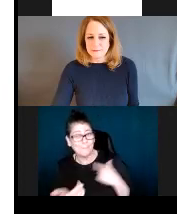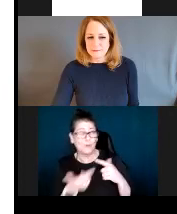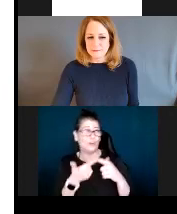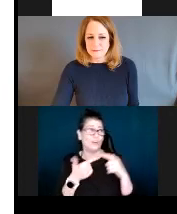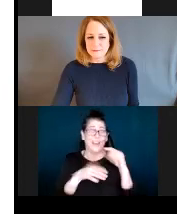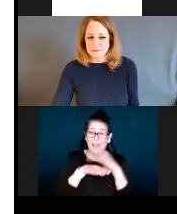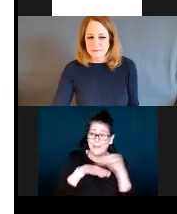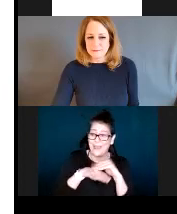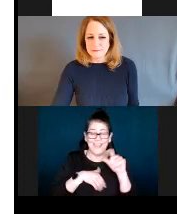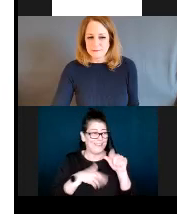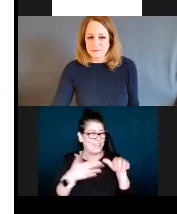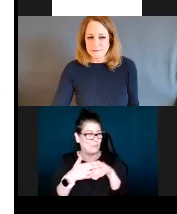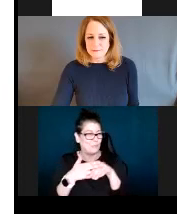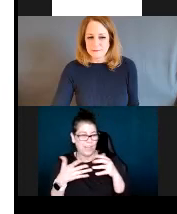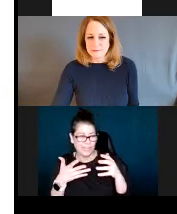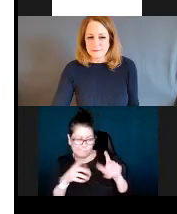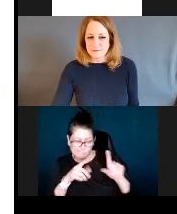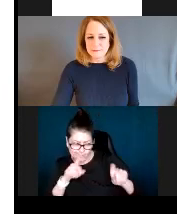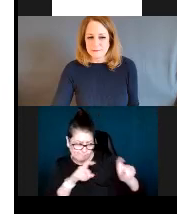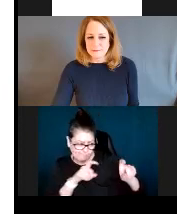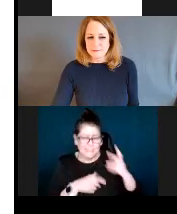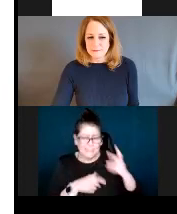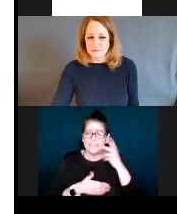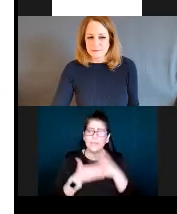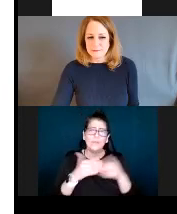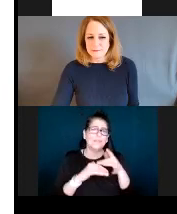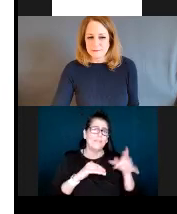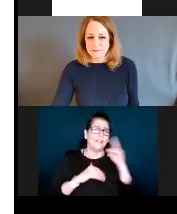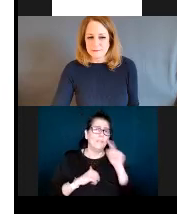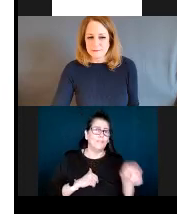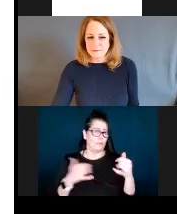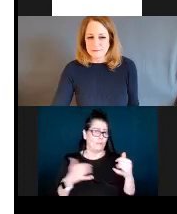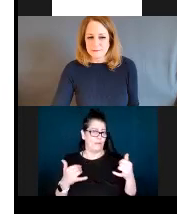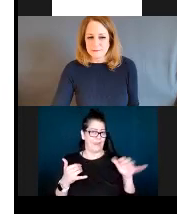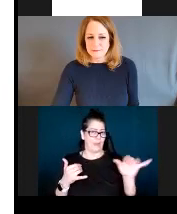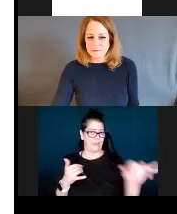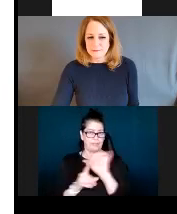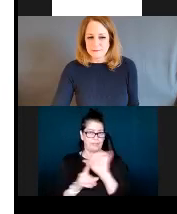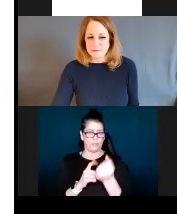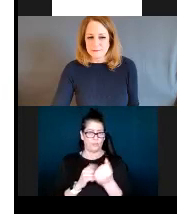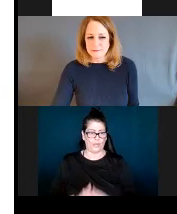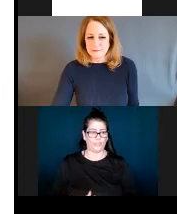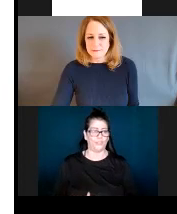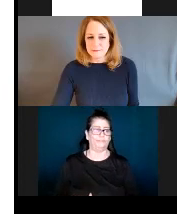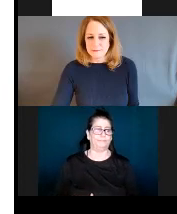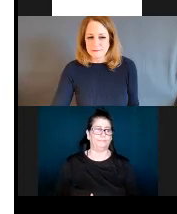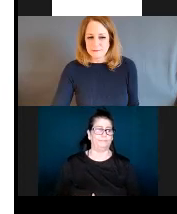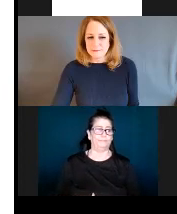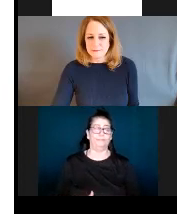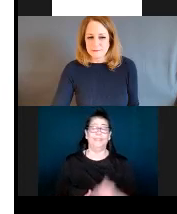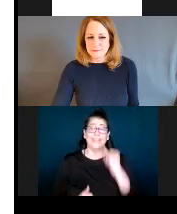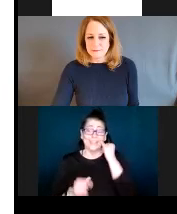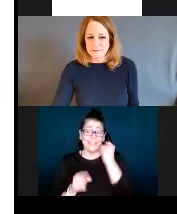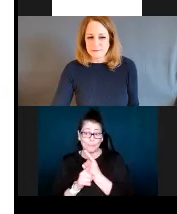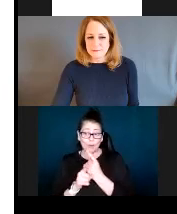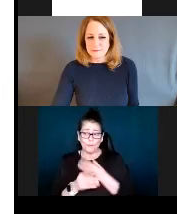Like assess what they have available to them right now if the situation is difficult. You want to provide resources if that's appropriate.